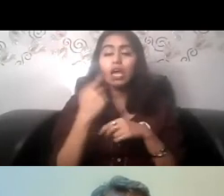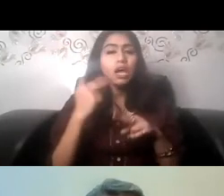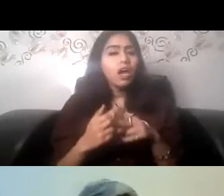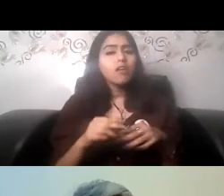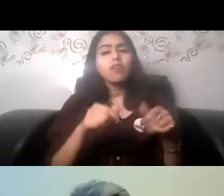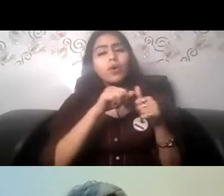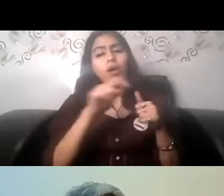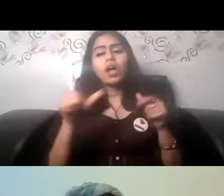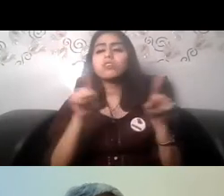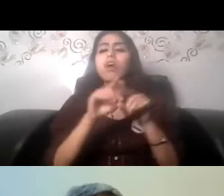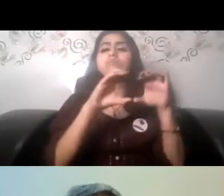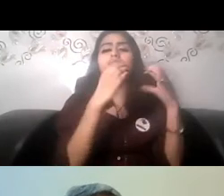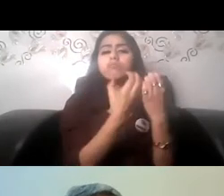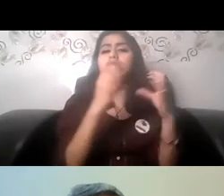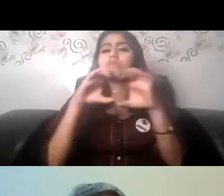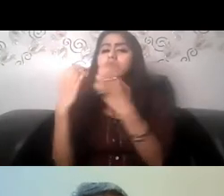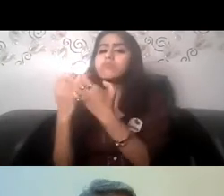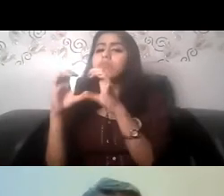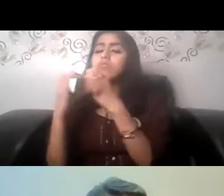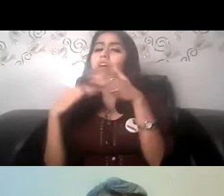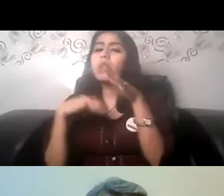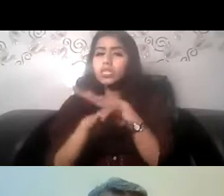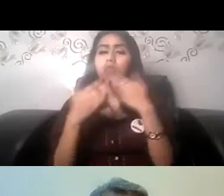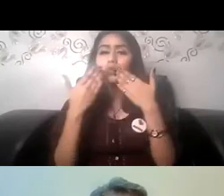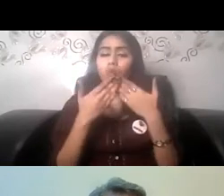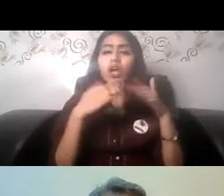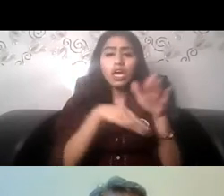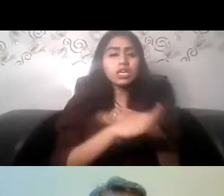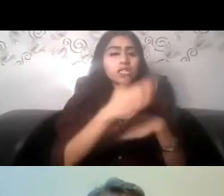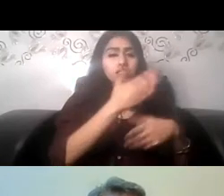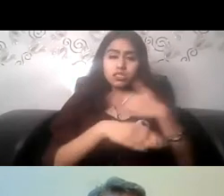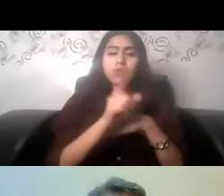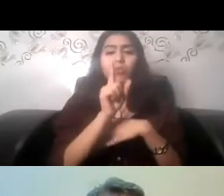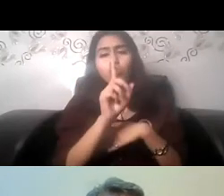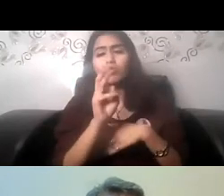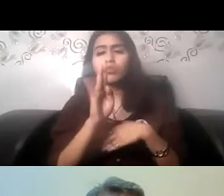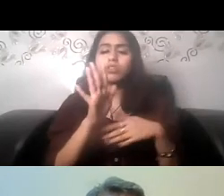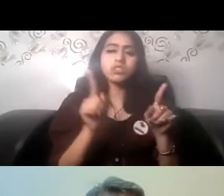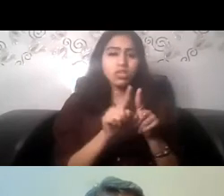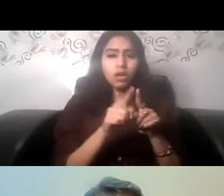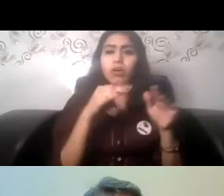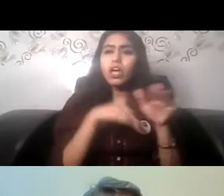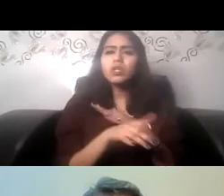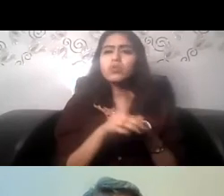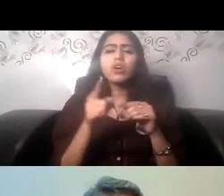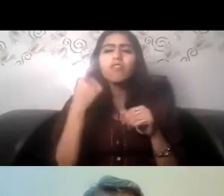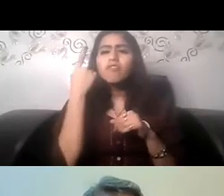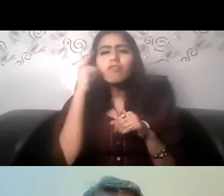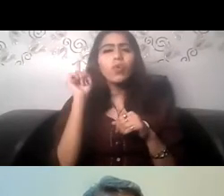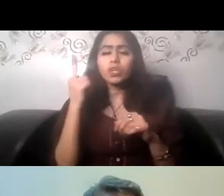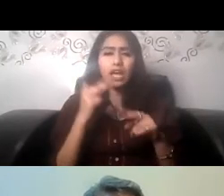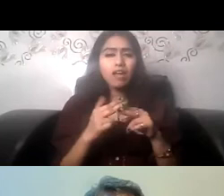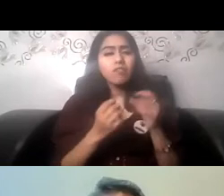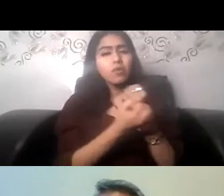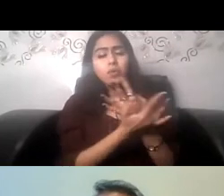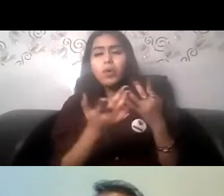classroom would have at least 3 to 4 differently abled children, not just for the sake of these children, but for the sake of every